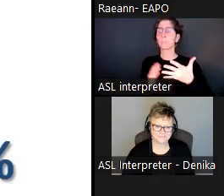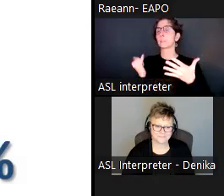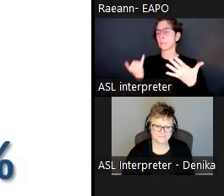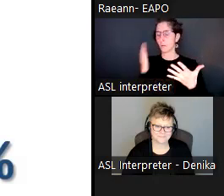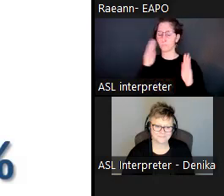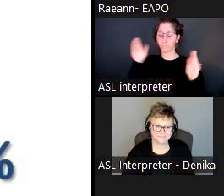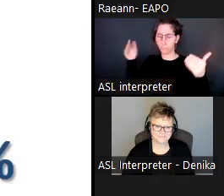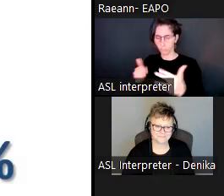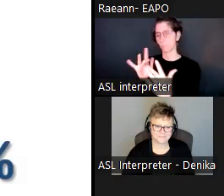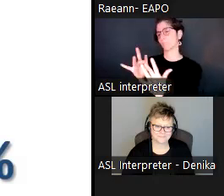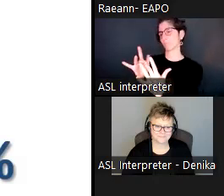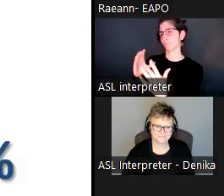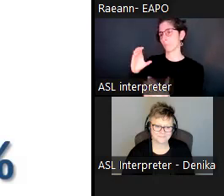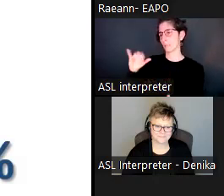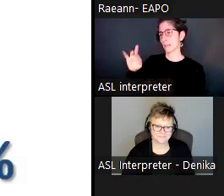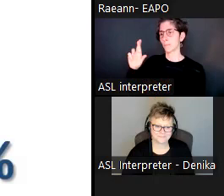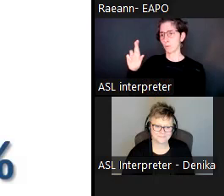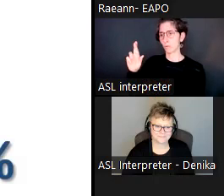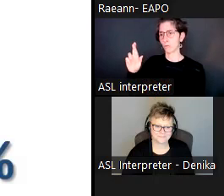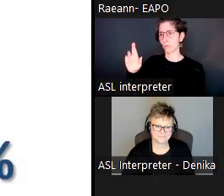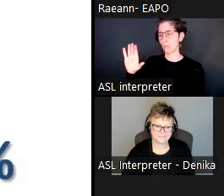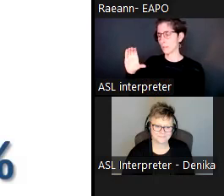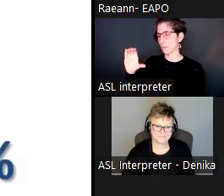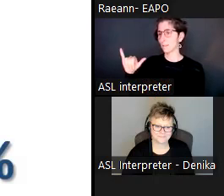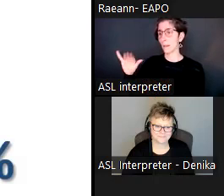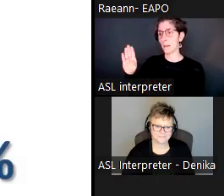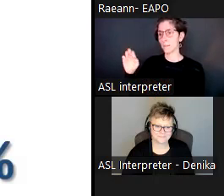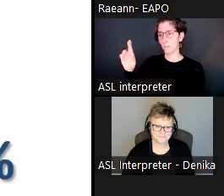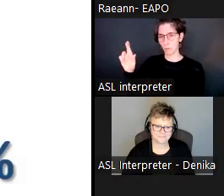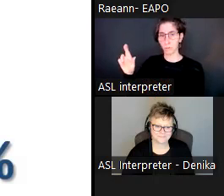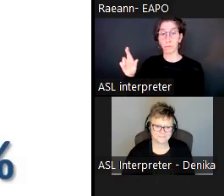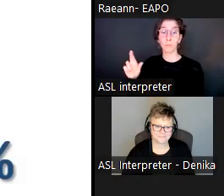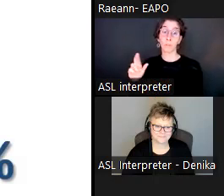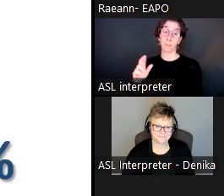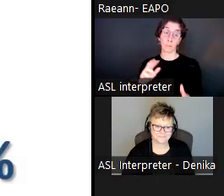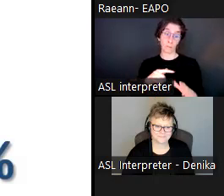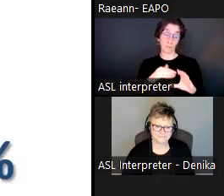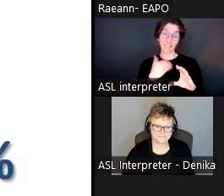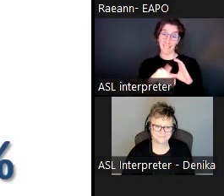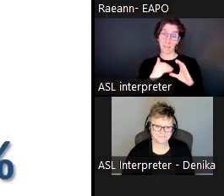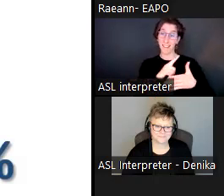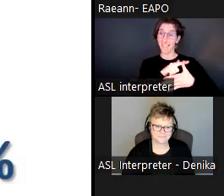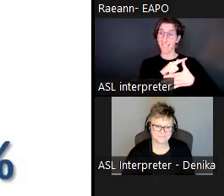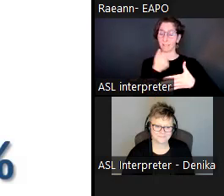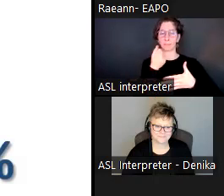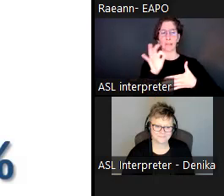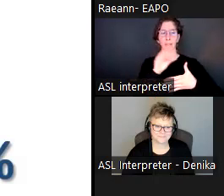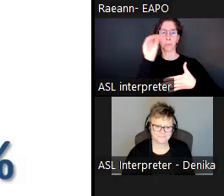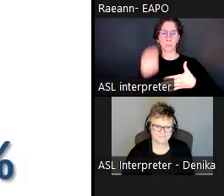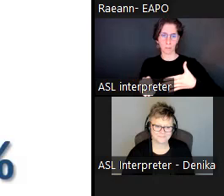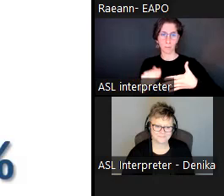the cyber portion of it. So email, it's 19%,